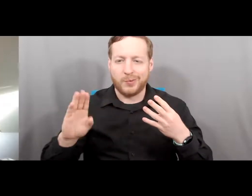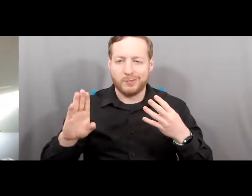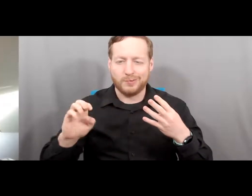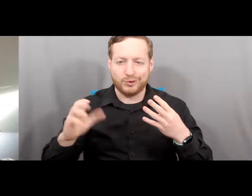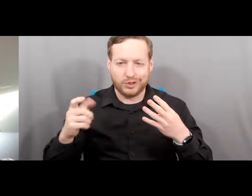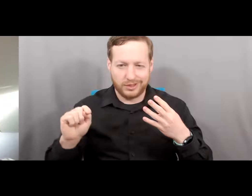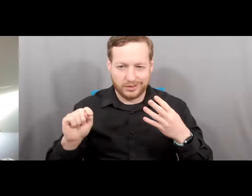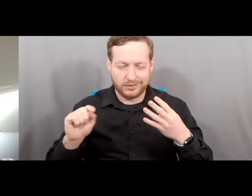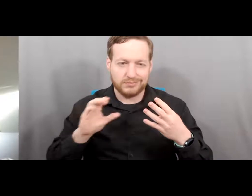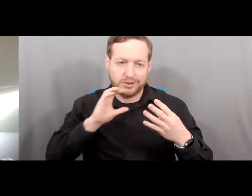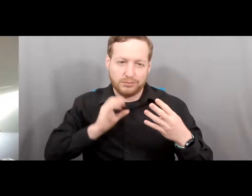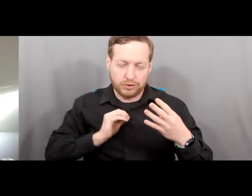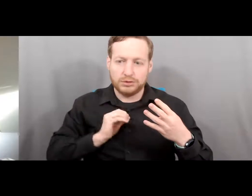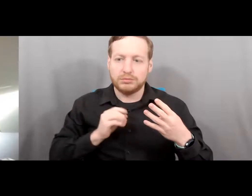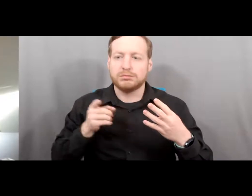Caroline Obrecht,